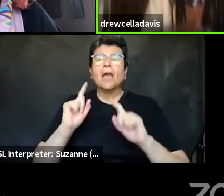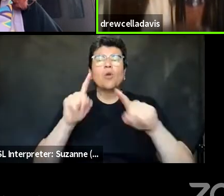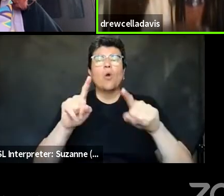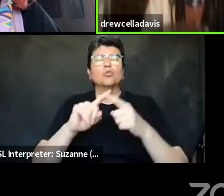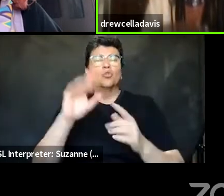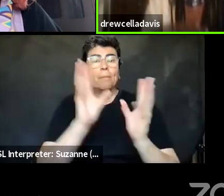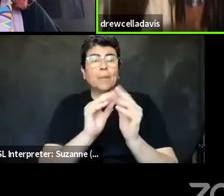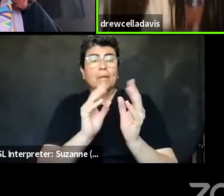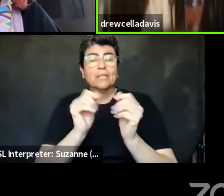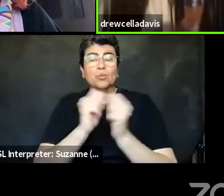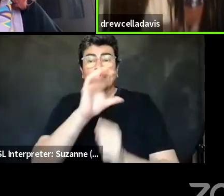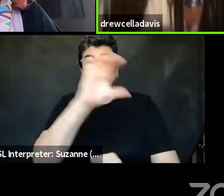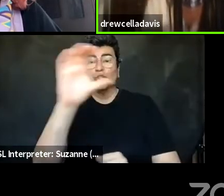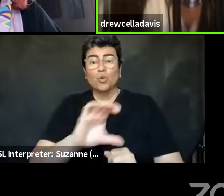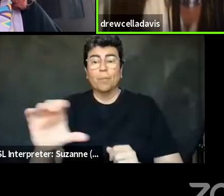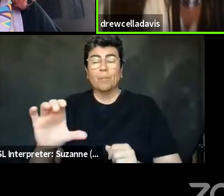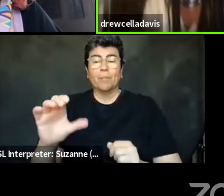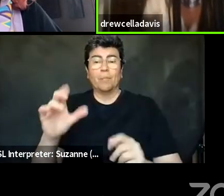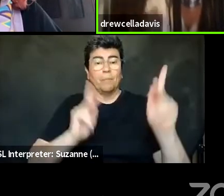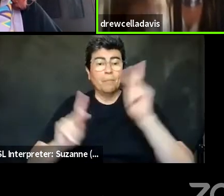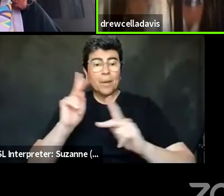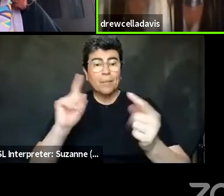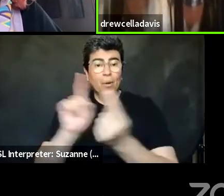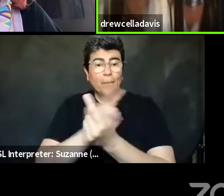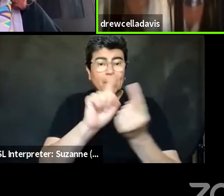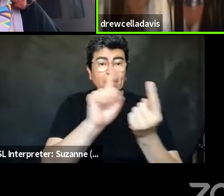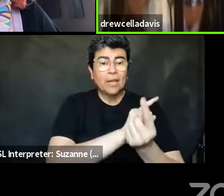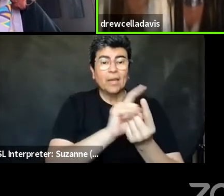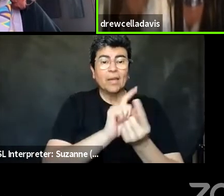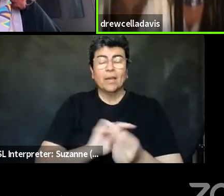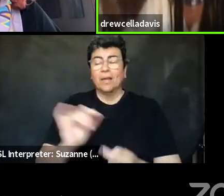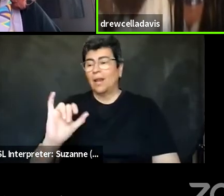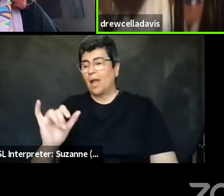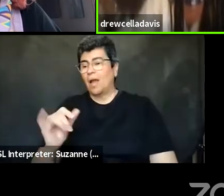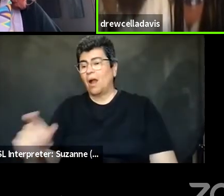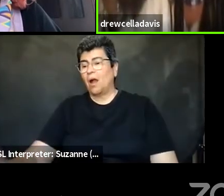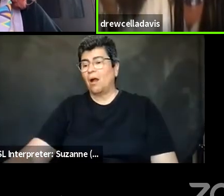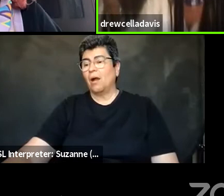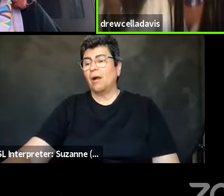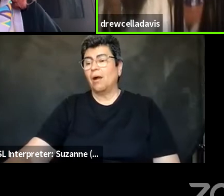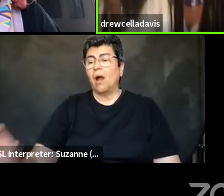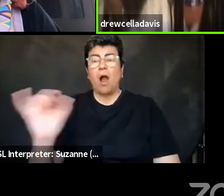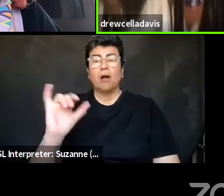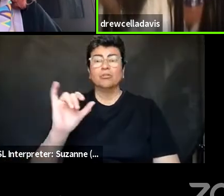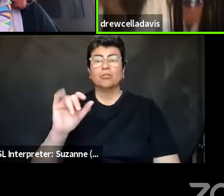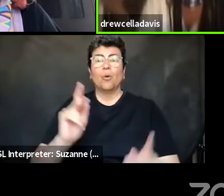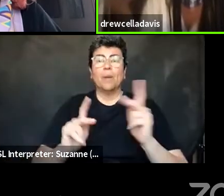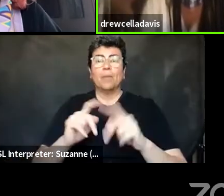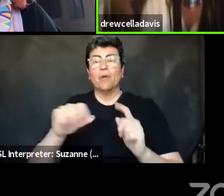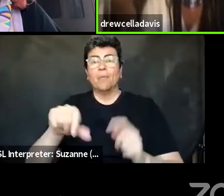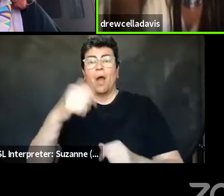meetings with people and meet people, like, and also then people like